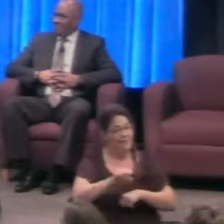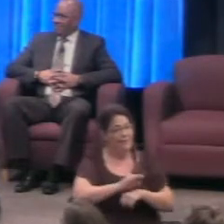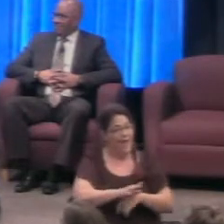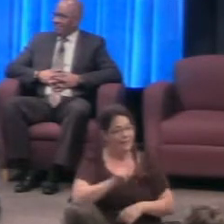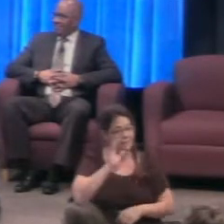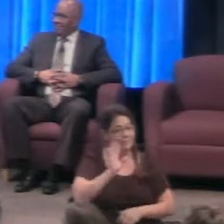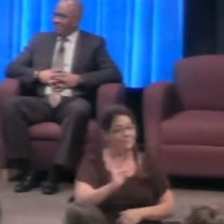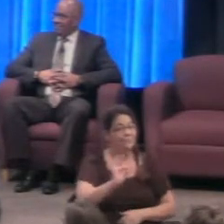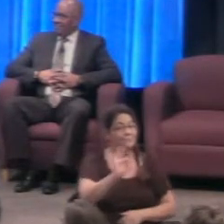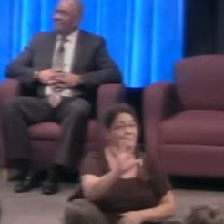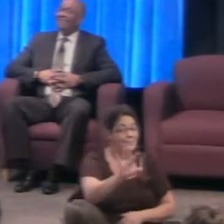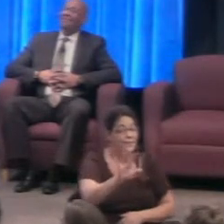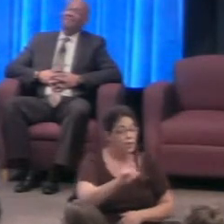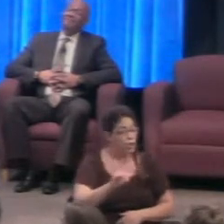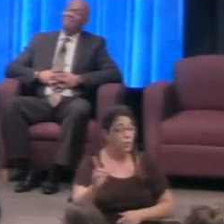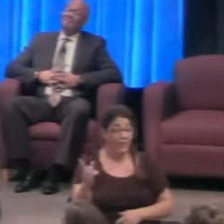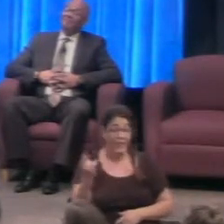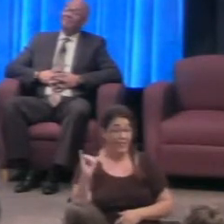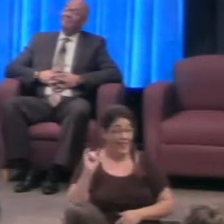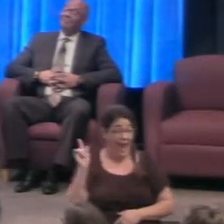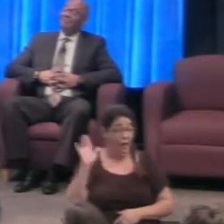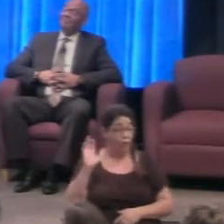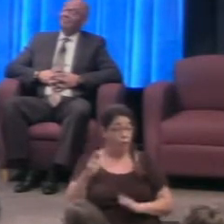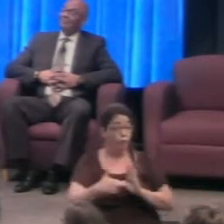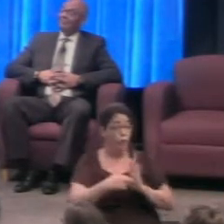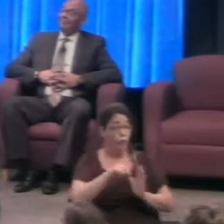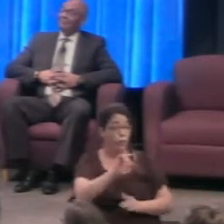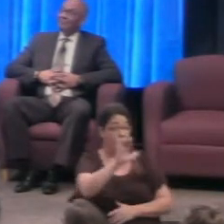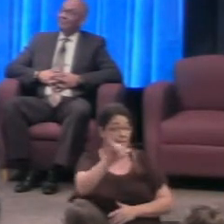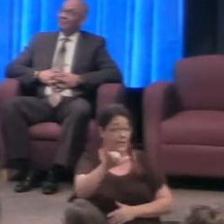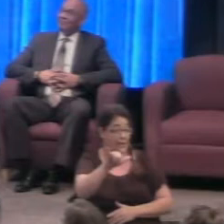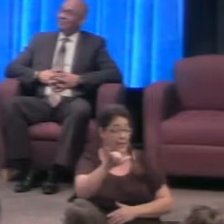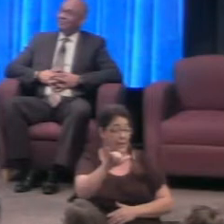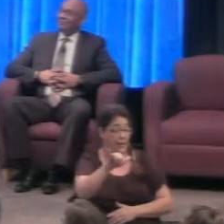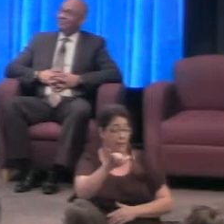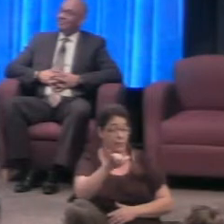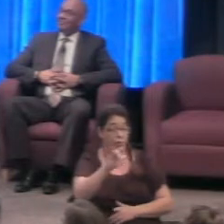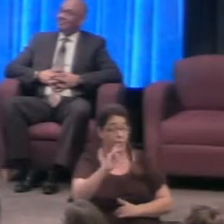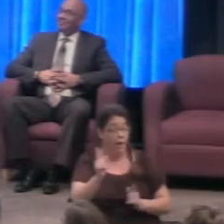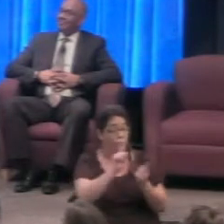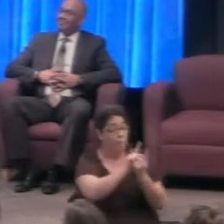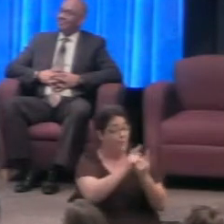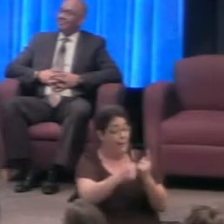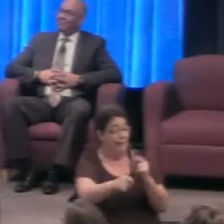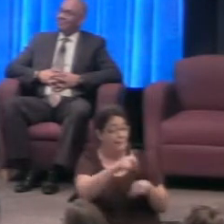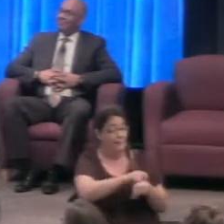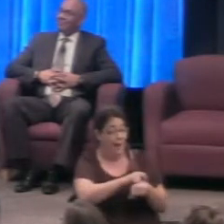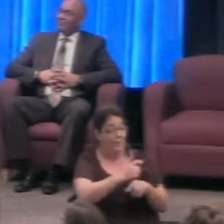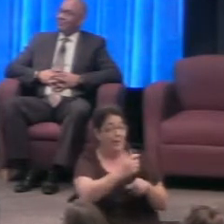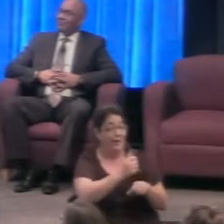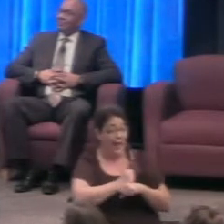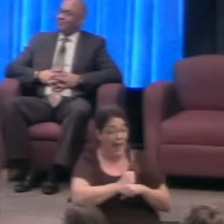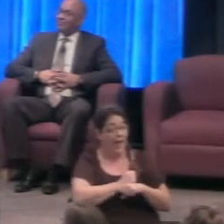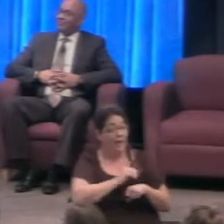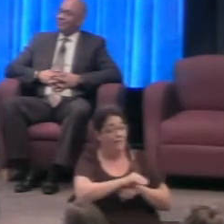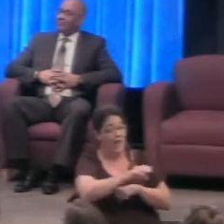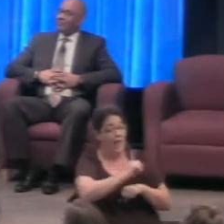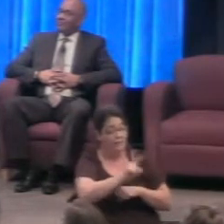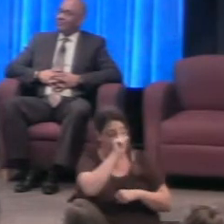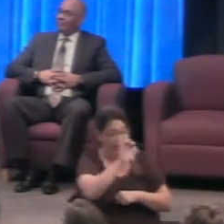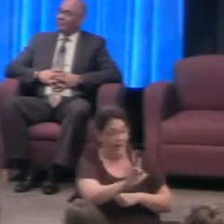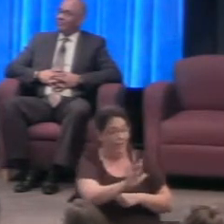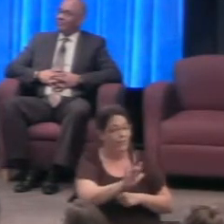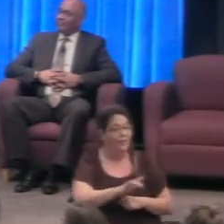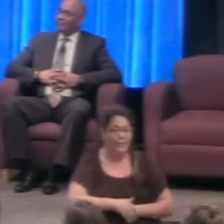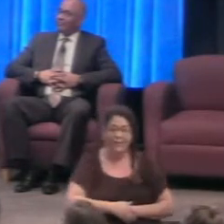nickel. You can't beat getting some solid advice for a nickel, right? You really can't. I